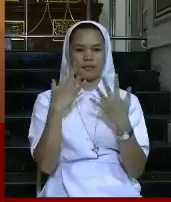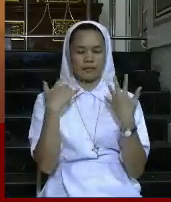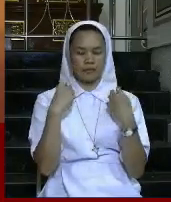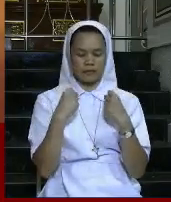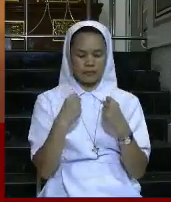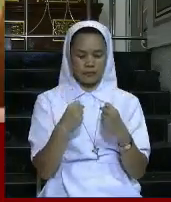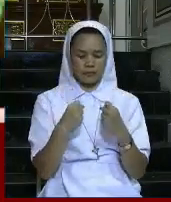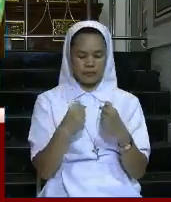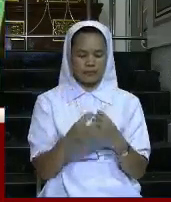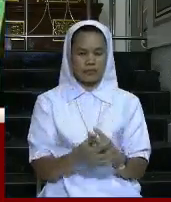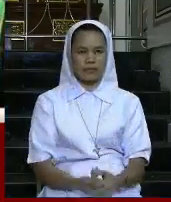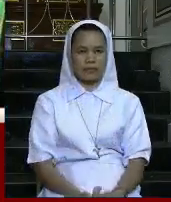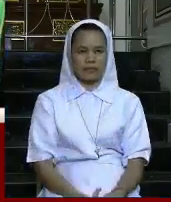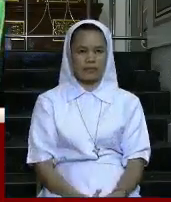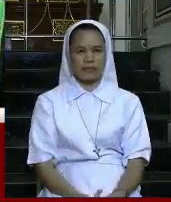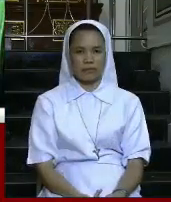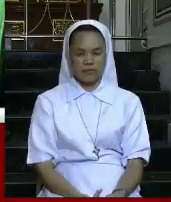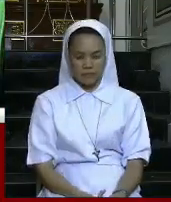healed.